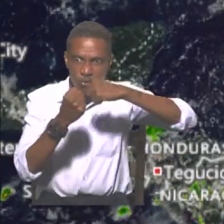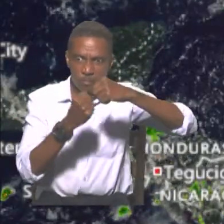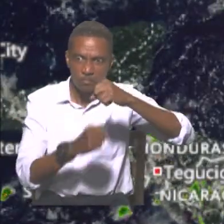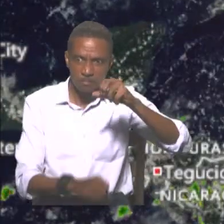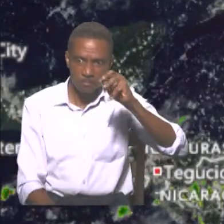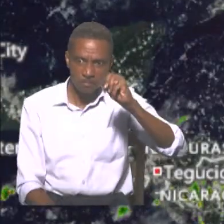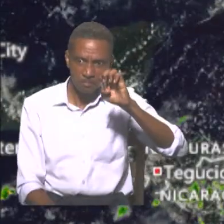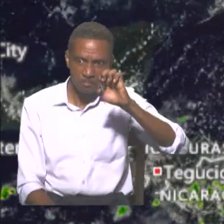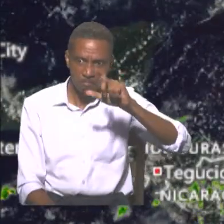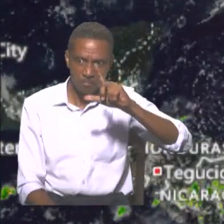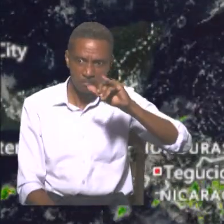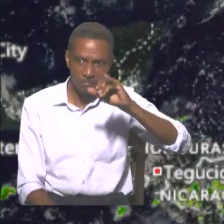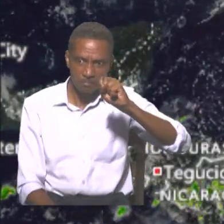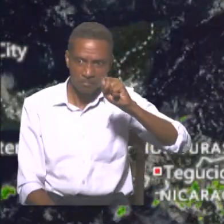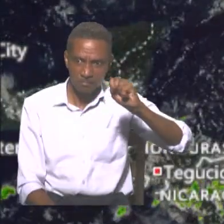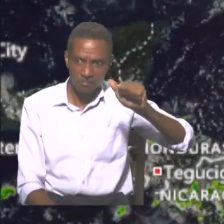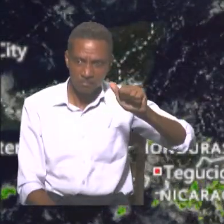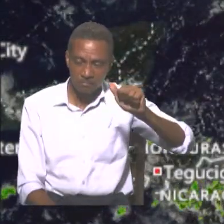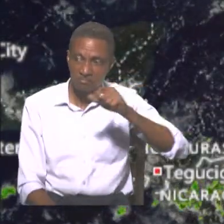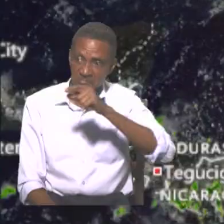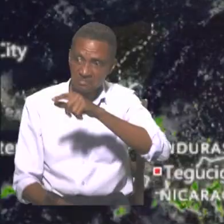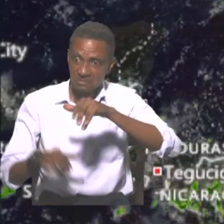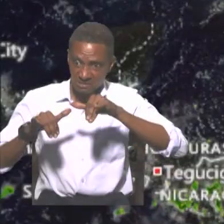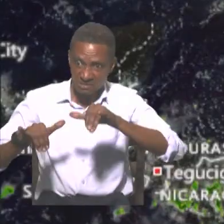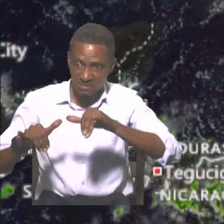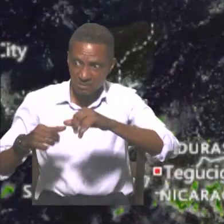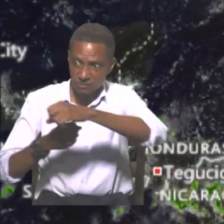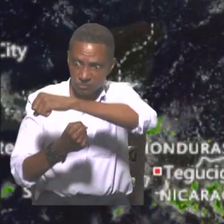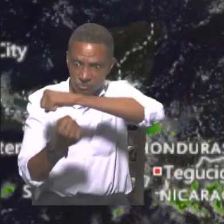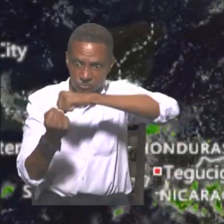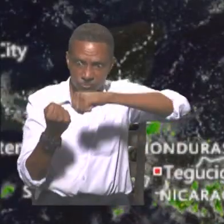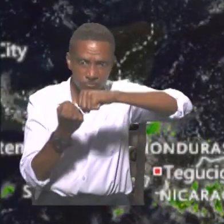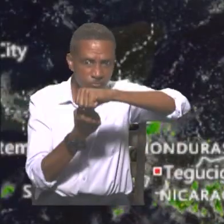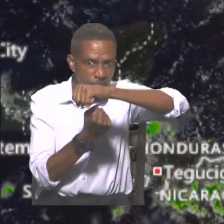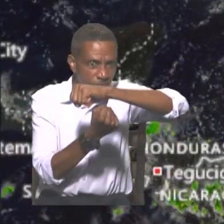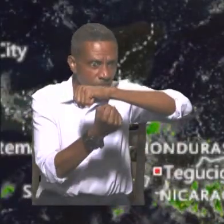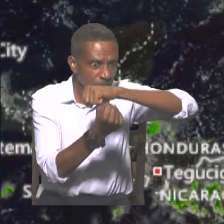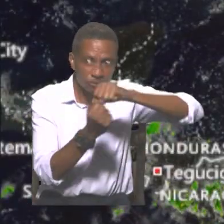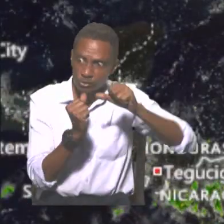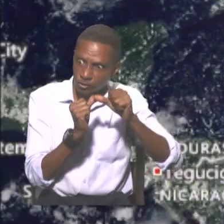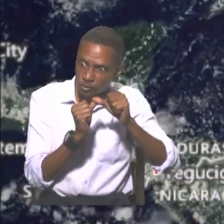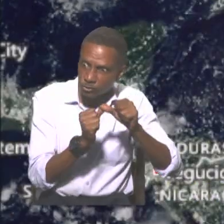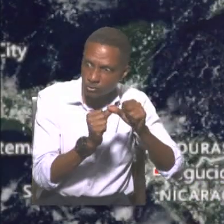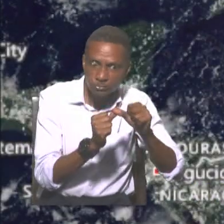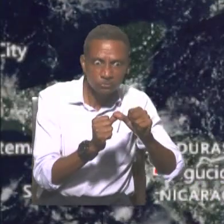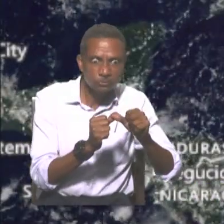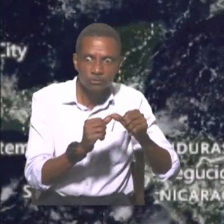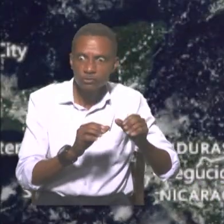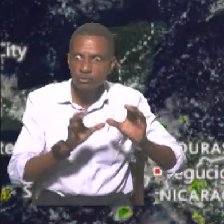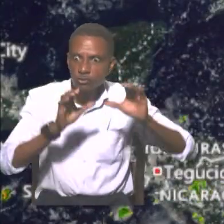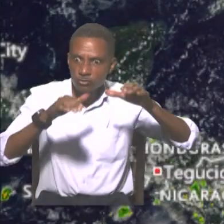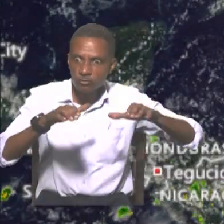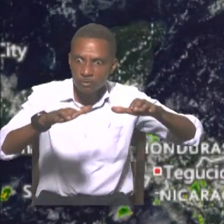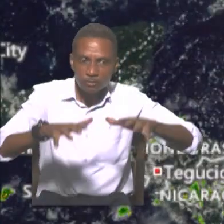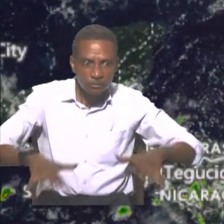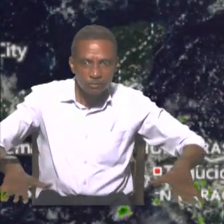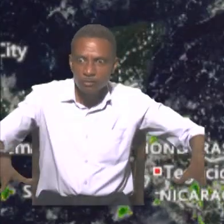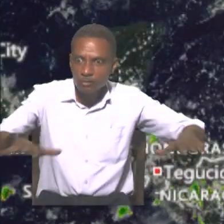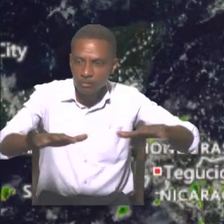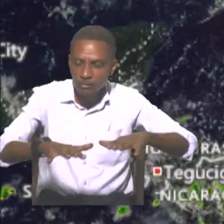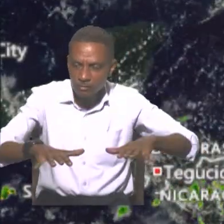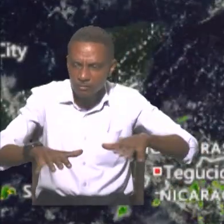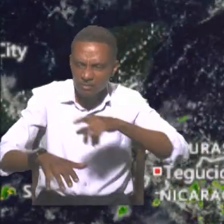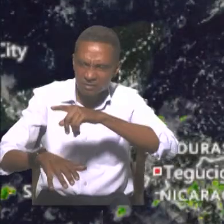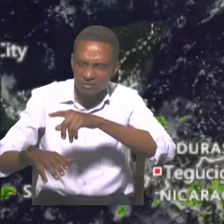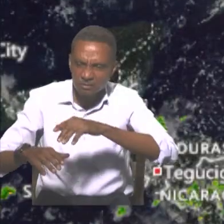is still a tropical storm, and it continues to meander in the Caribbean Sea. Now, this system remains very slow moving at